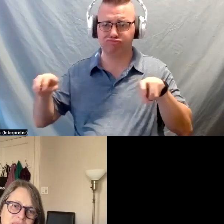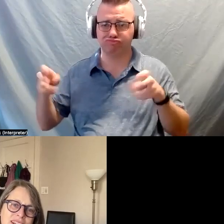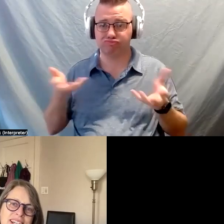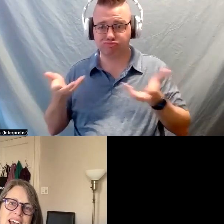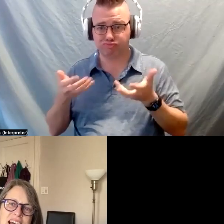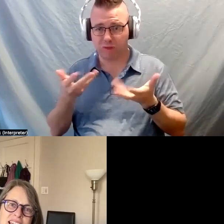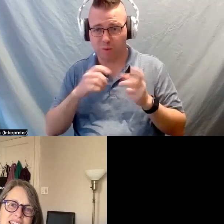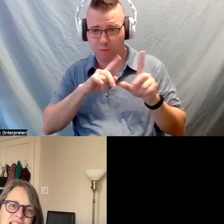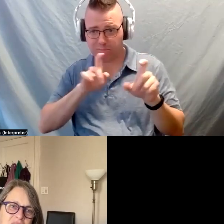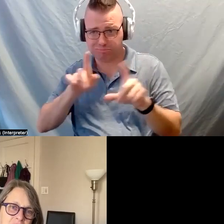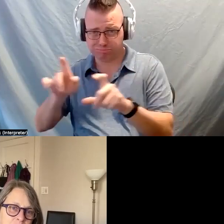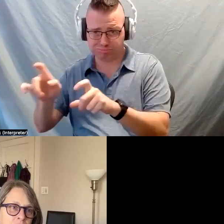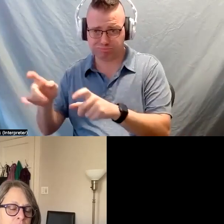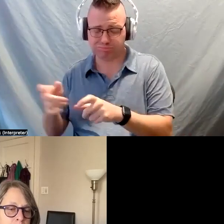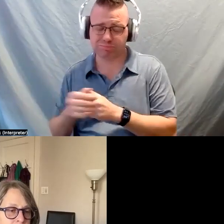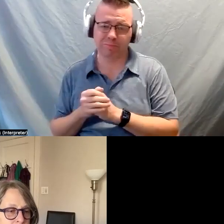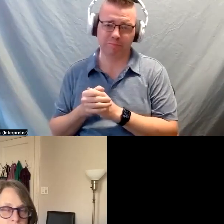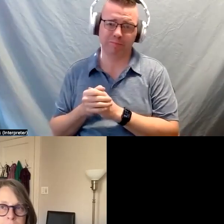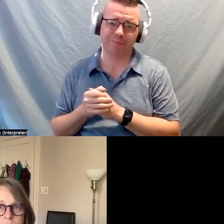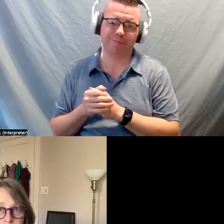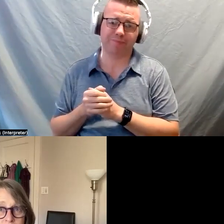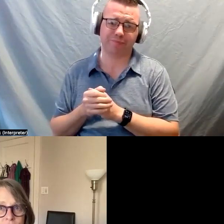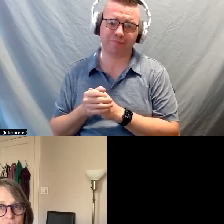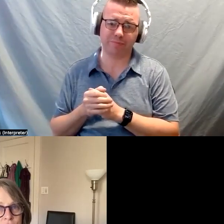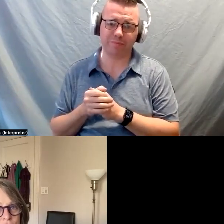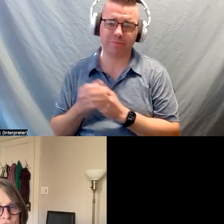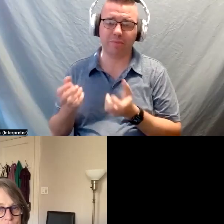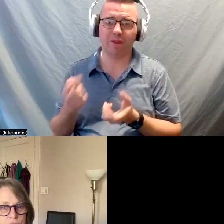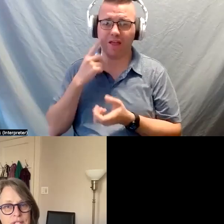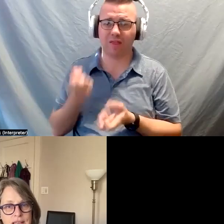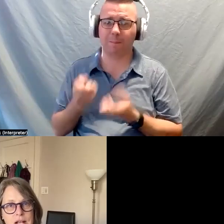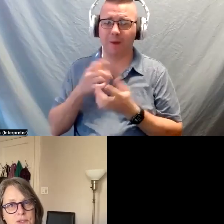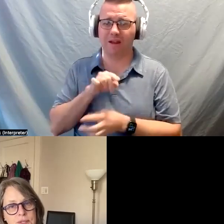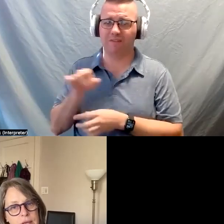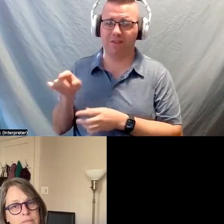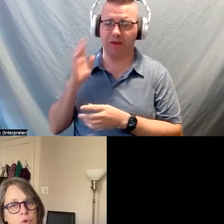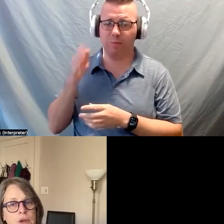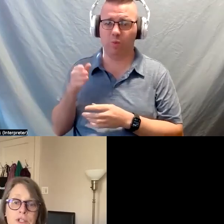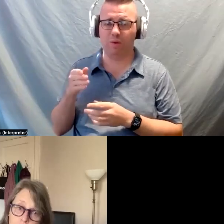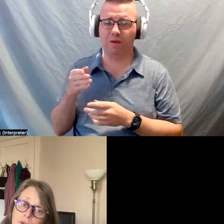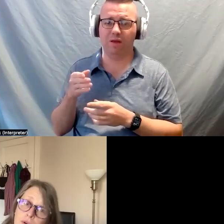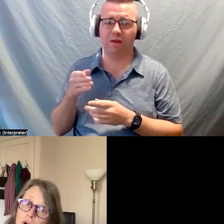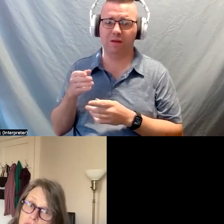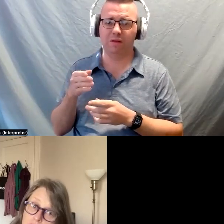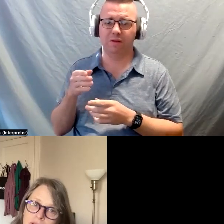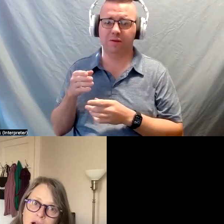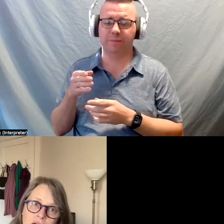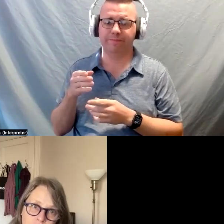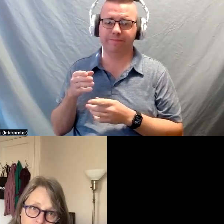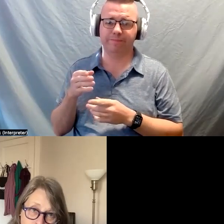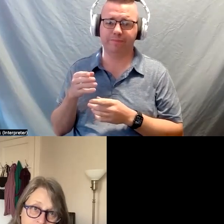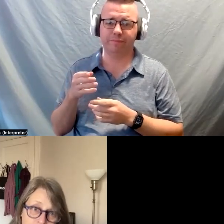for you. And many of them, I believe, are going to take us more into your